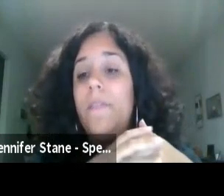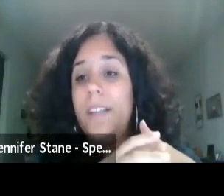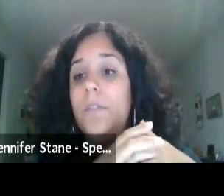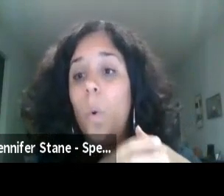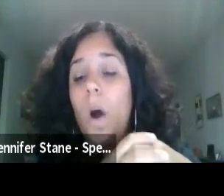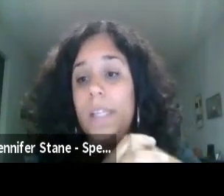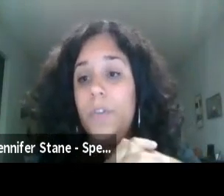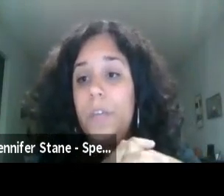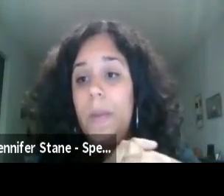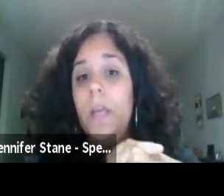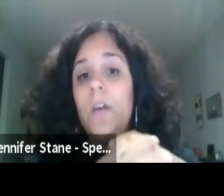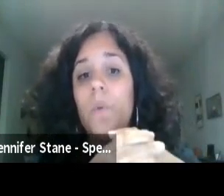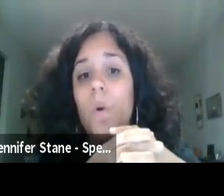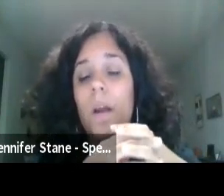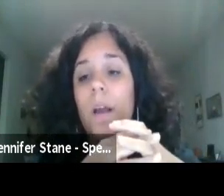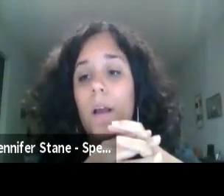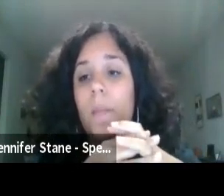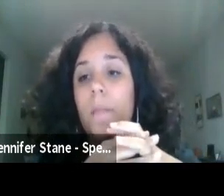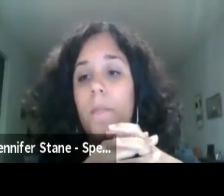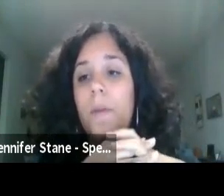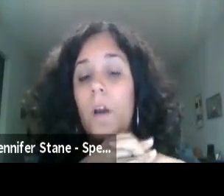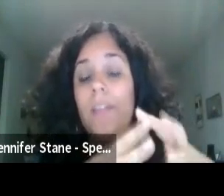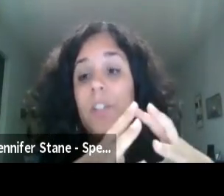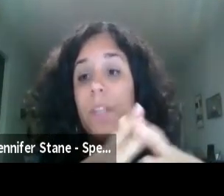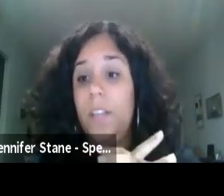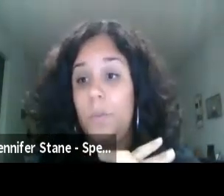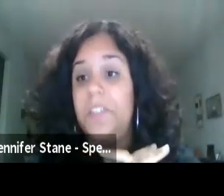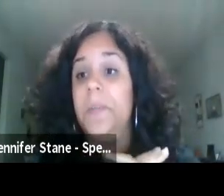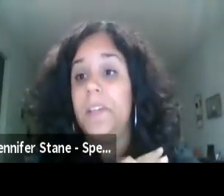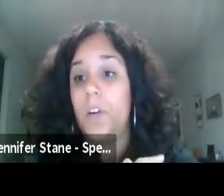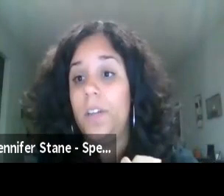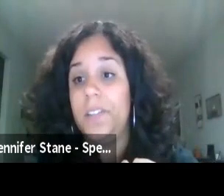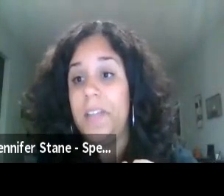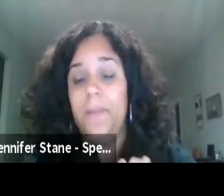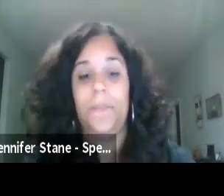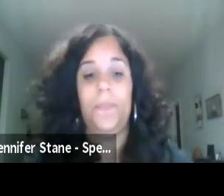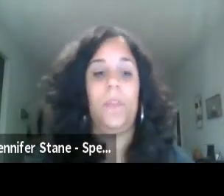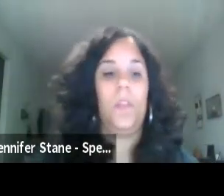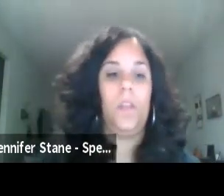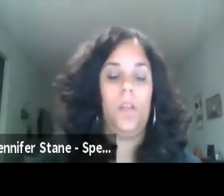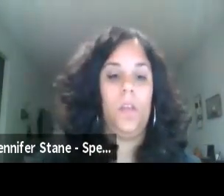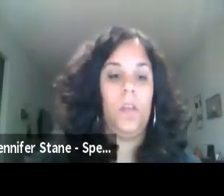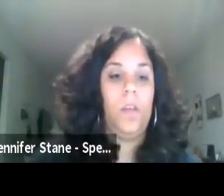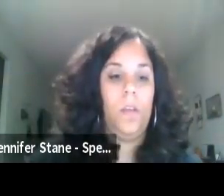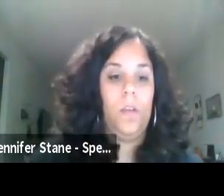providing effective quality treatment for our athletes with intellectual disabilities across the state.